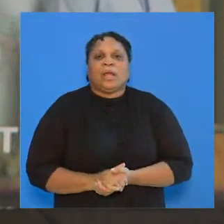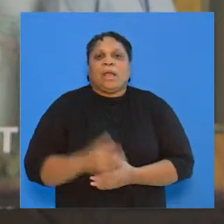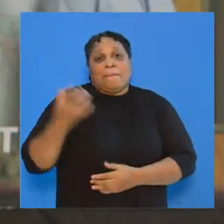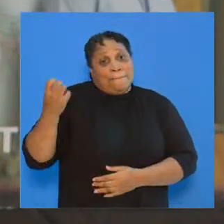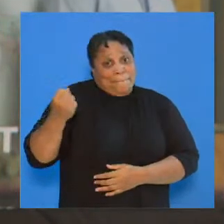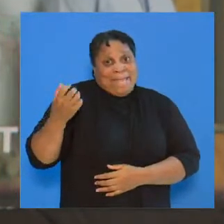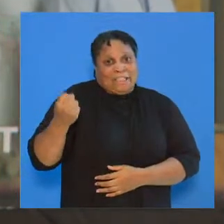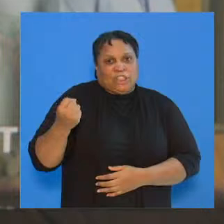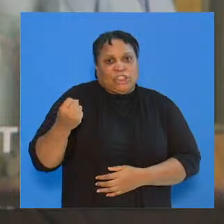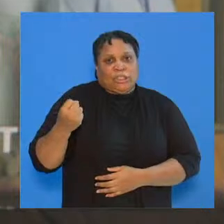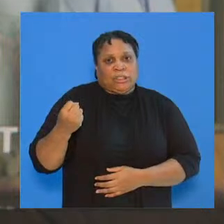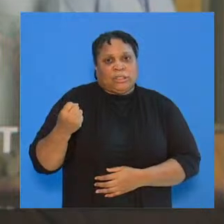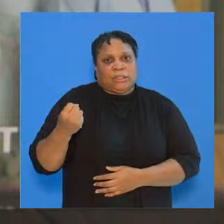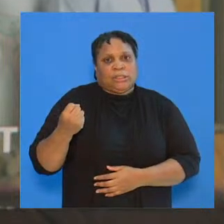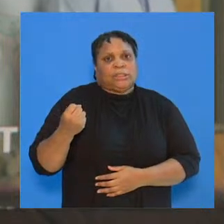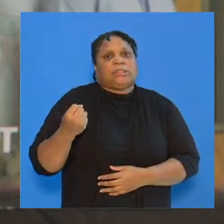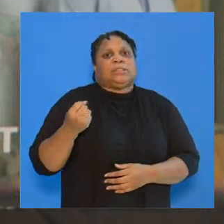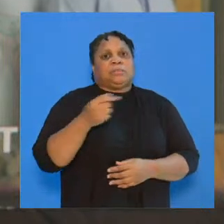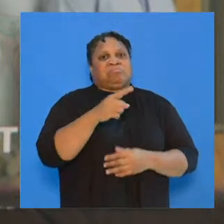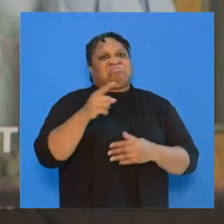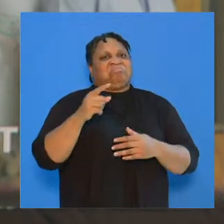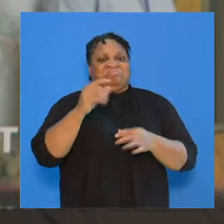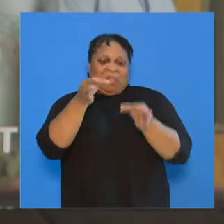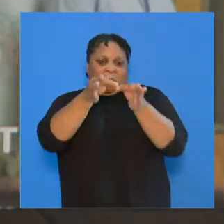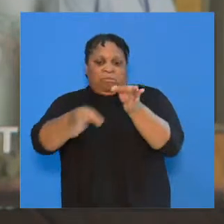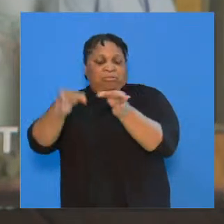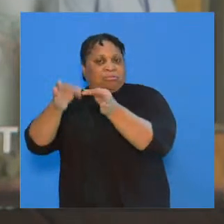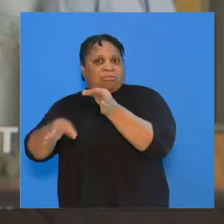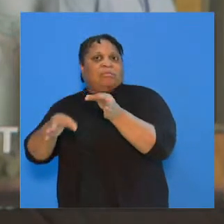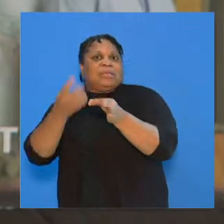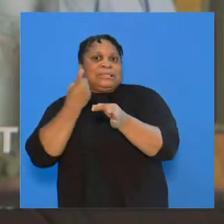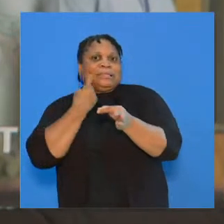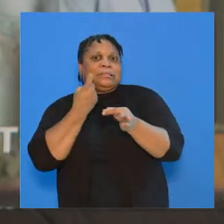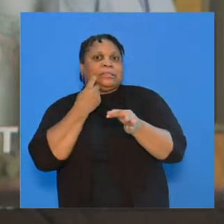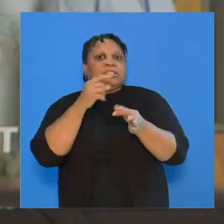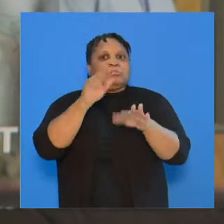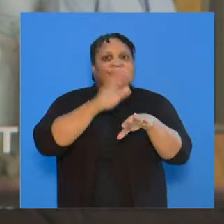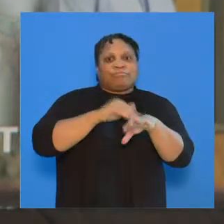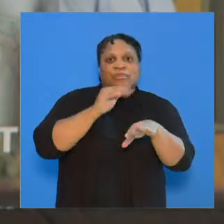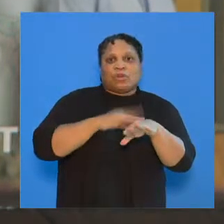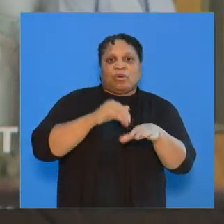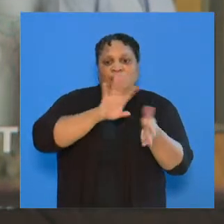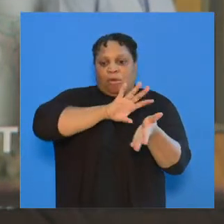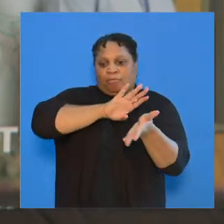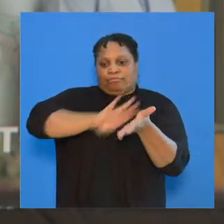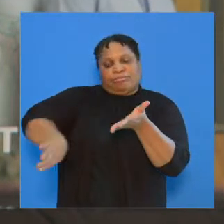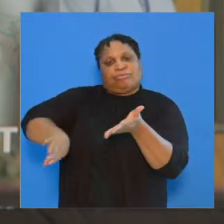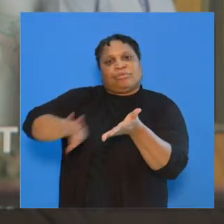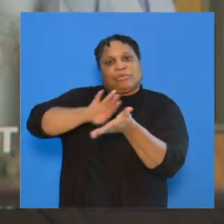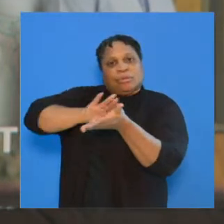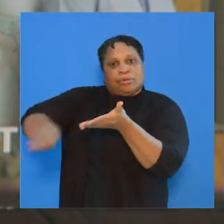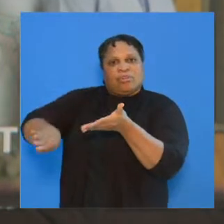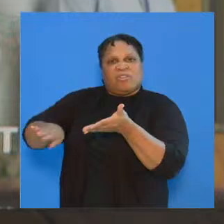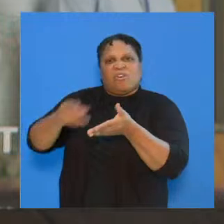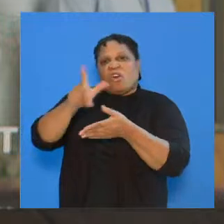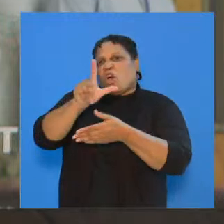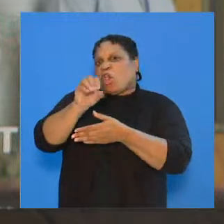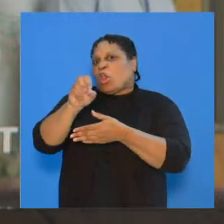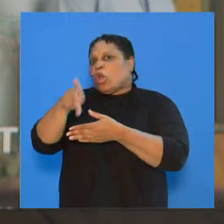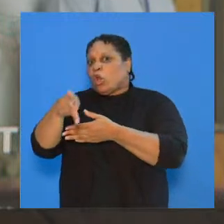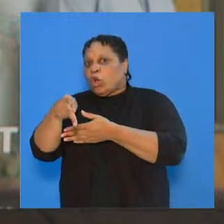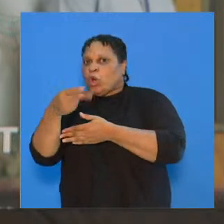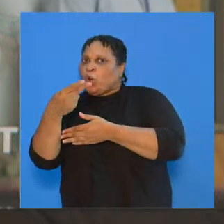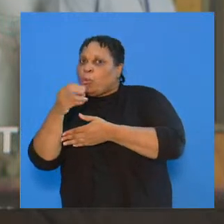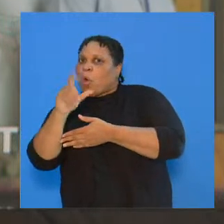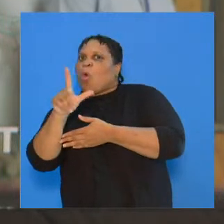Pensions and the inequality that exists. CURB had previously called for the elimination of the loophole where employers did not have